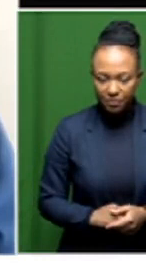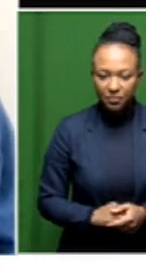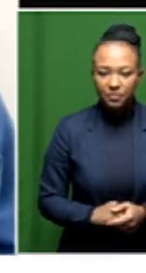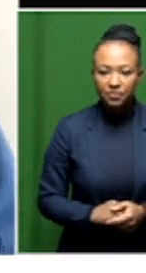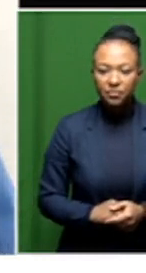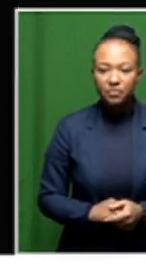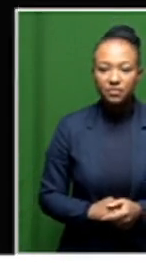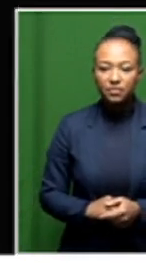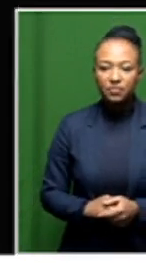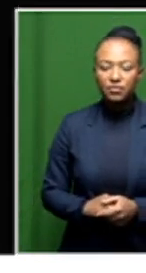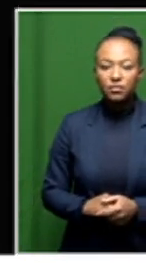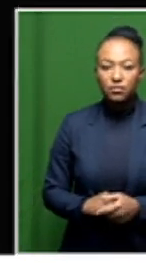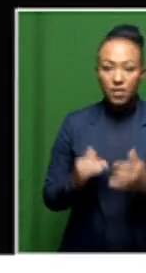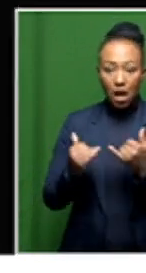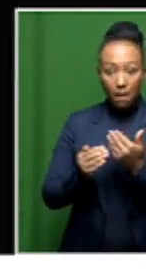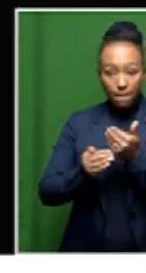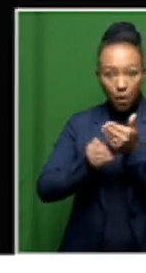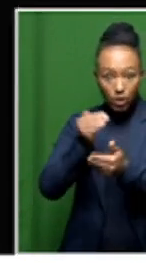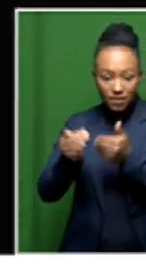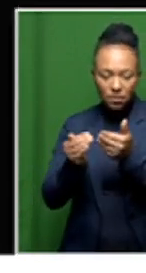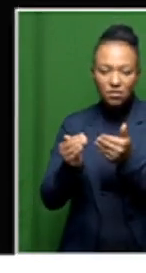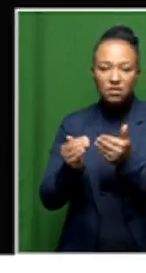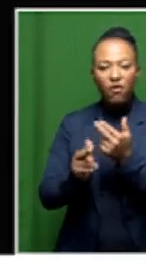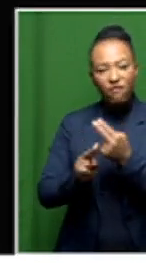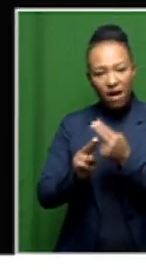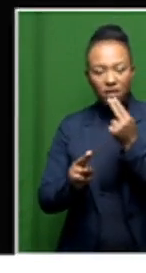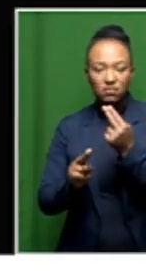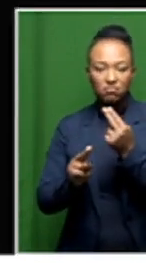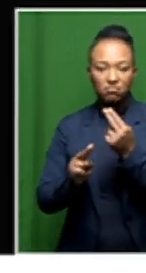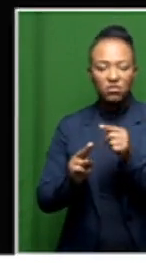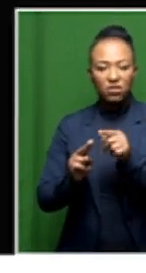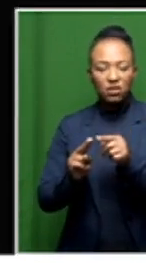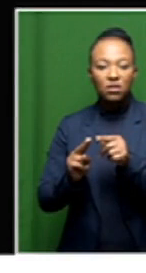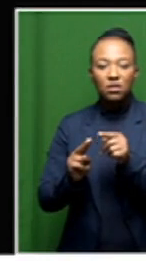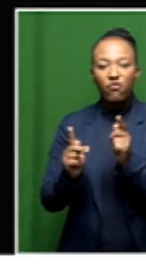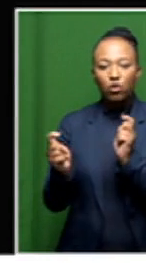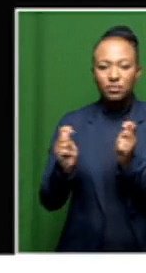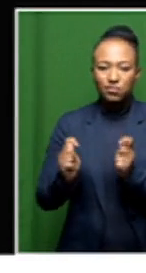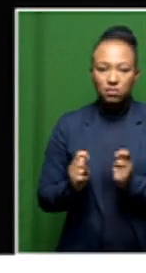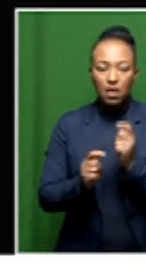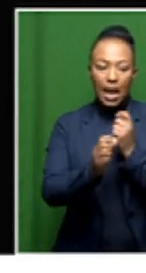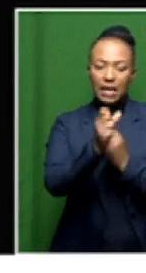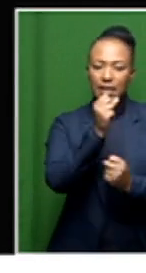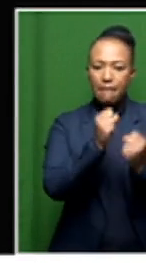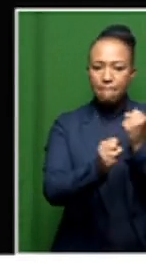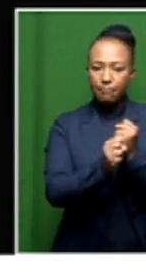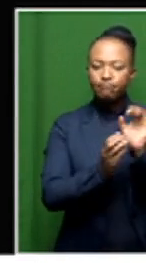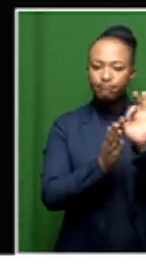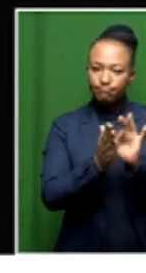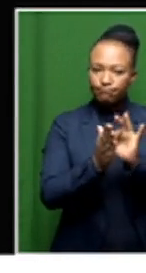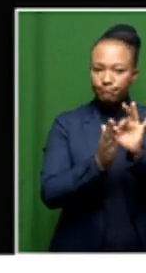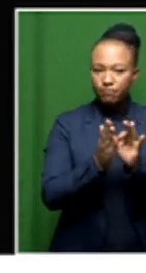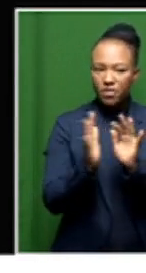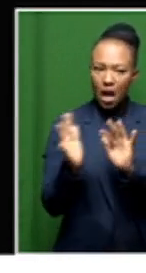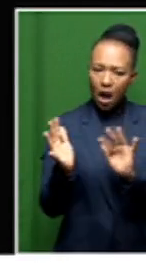Well, we are in the process of finalizing our review of last year's elections. We